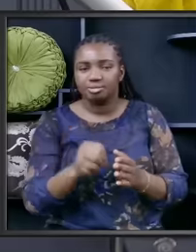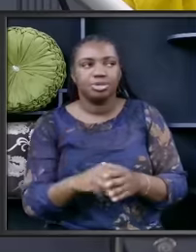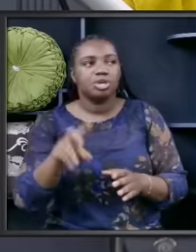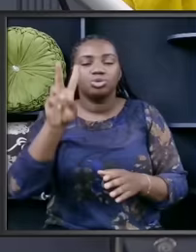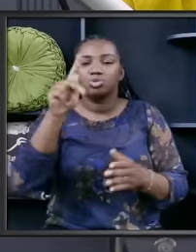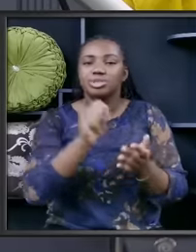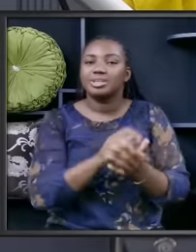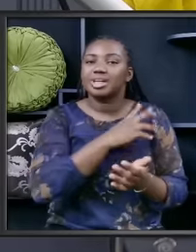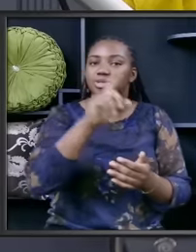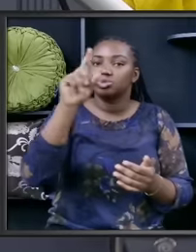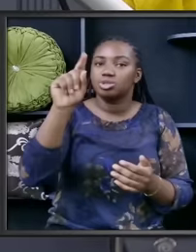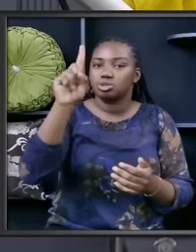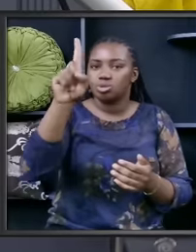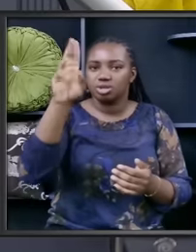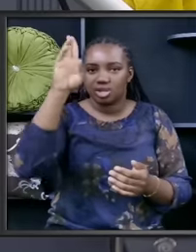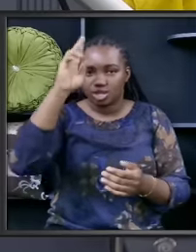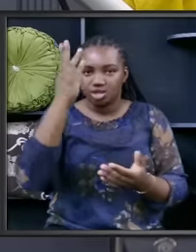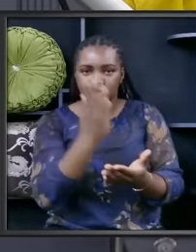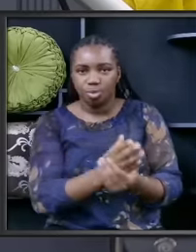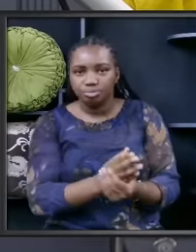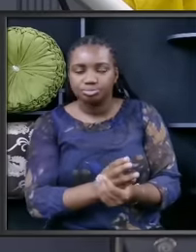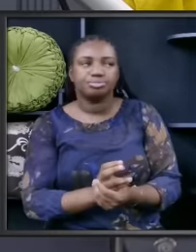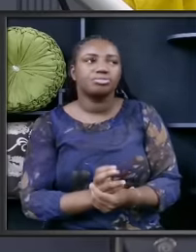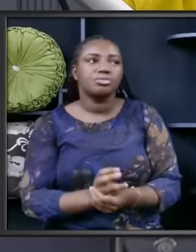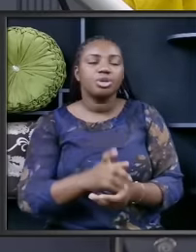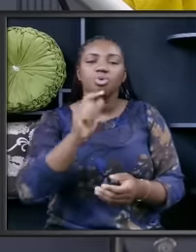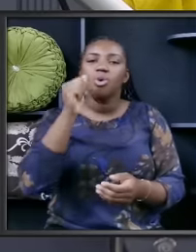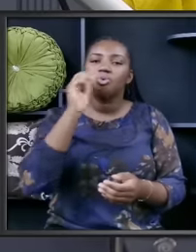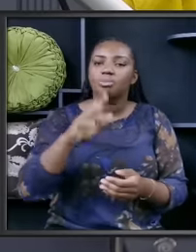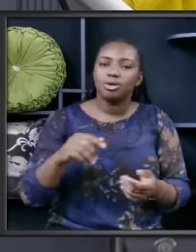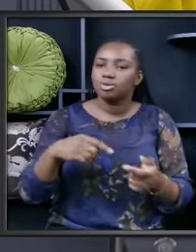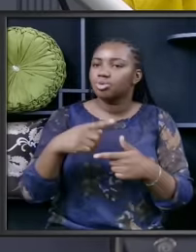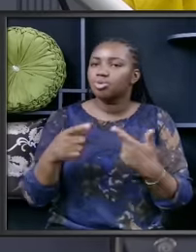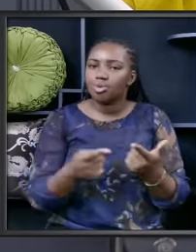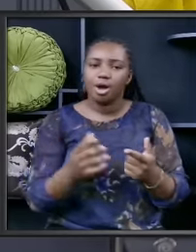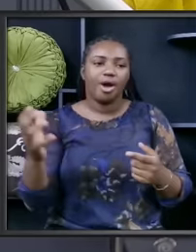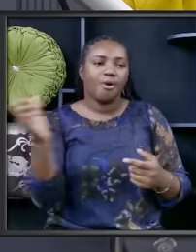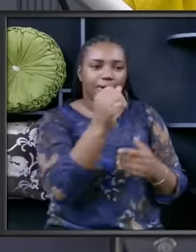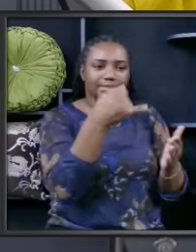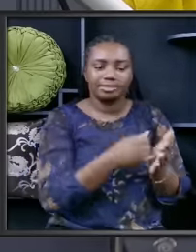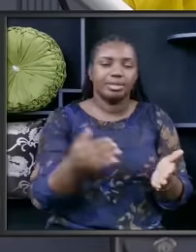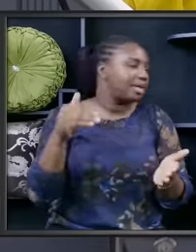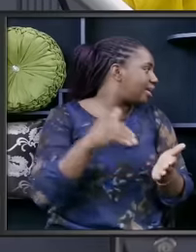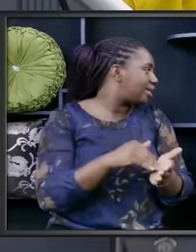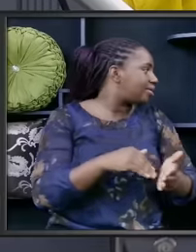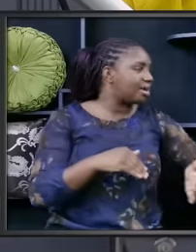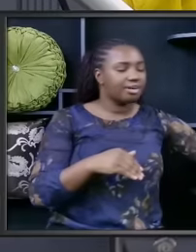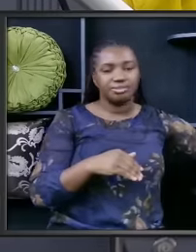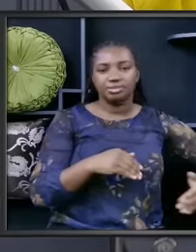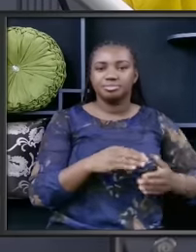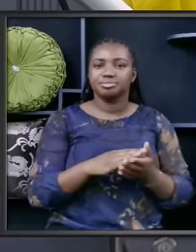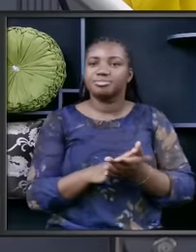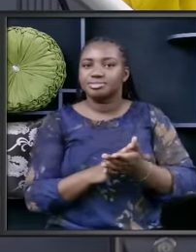2021. Ending of 2020, now he stop. Now he one woman go colonize him. Again, after the Uzamako Kagu